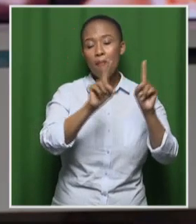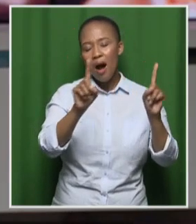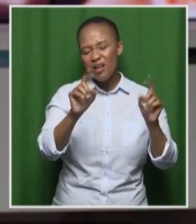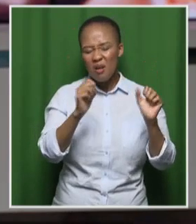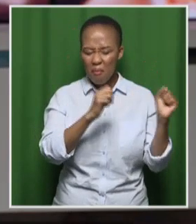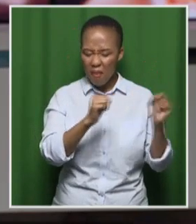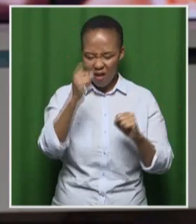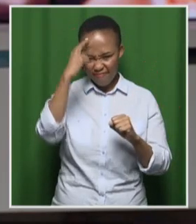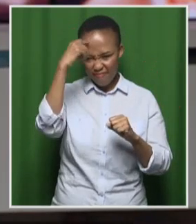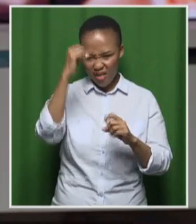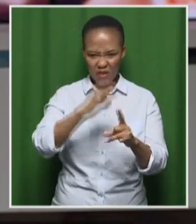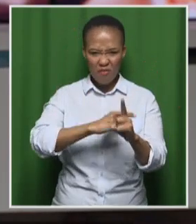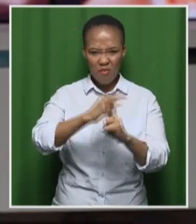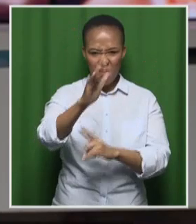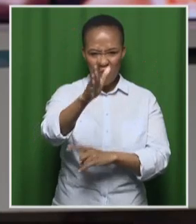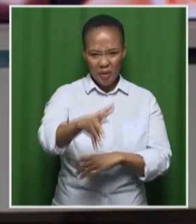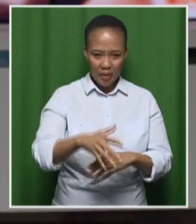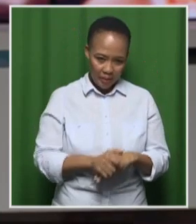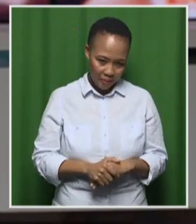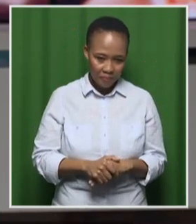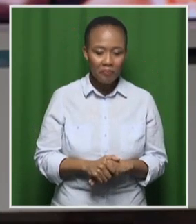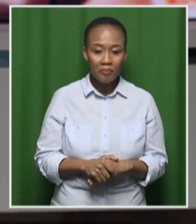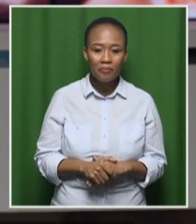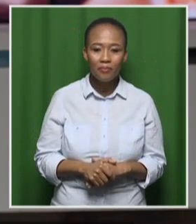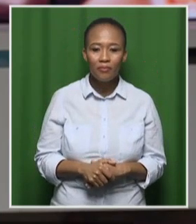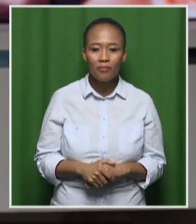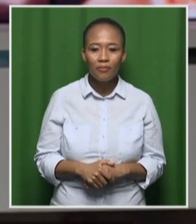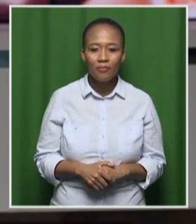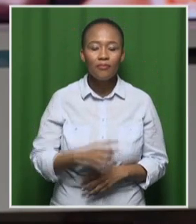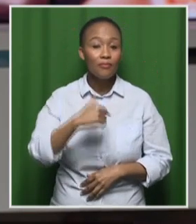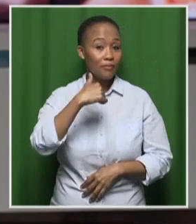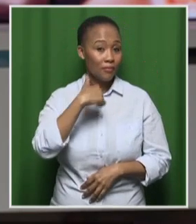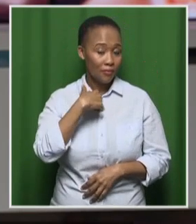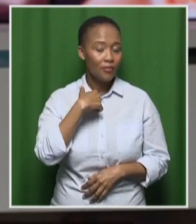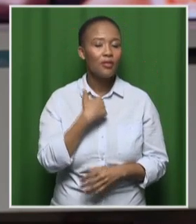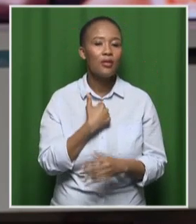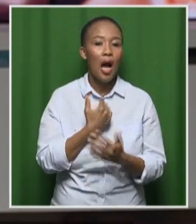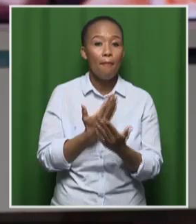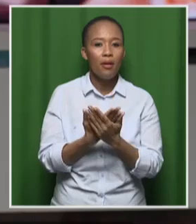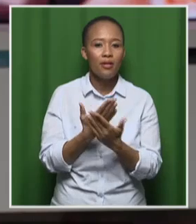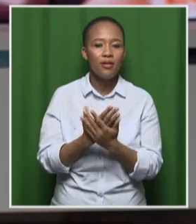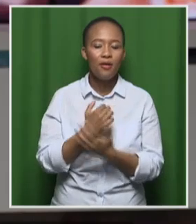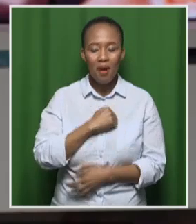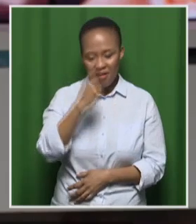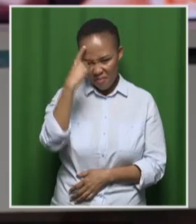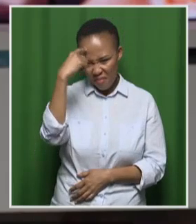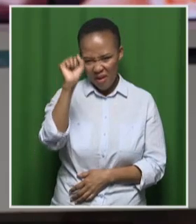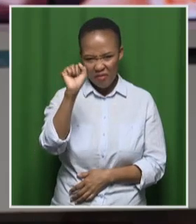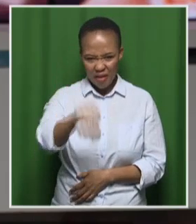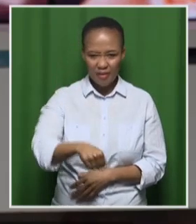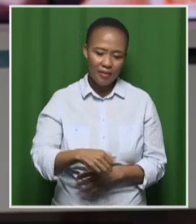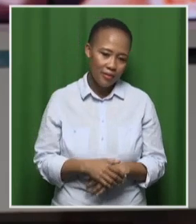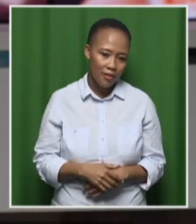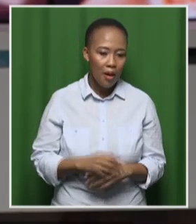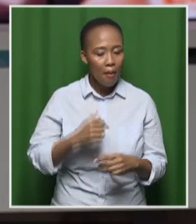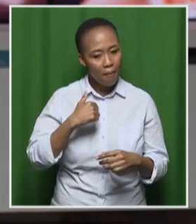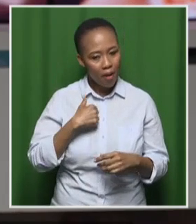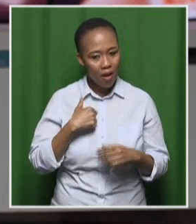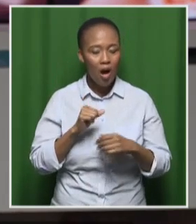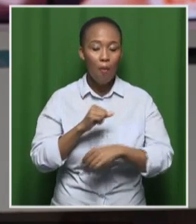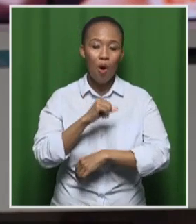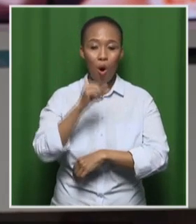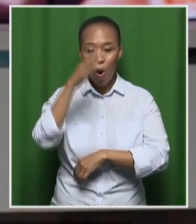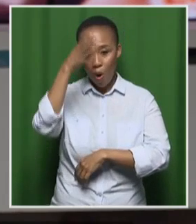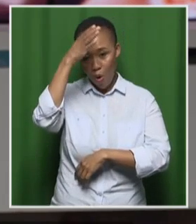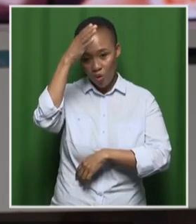You know what, for Siwe, I want to win. Like, I believe in my ability, and I believe that I'm a world-class coach and manager.